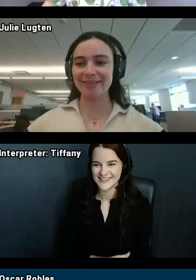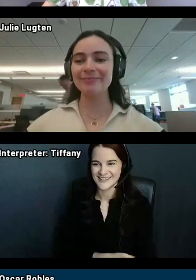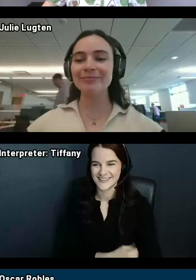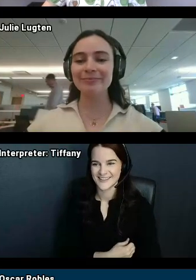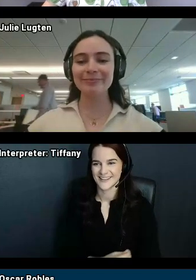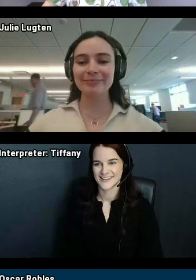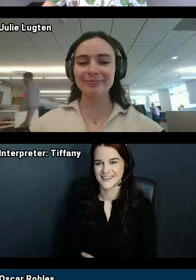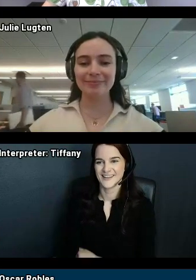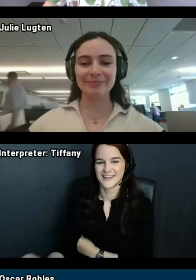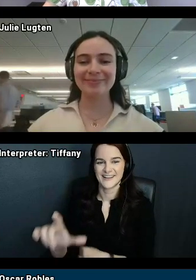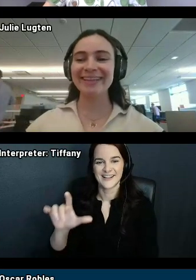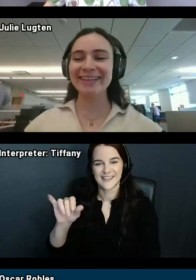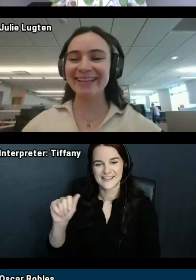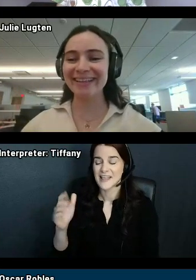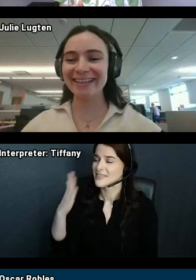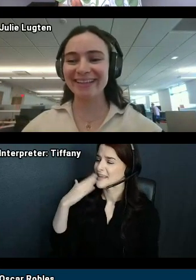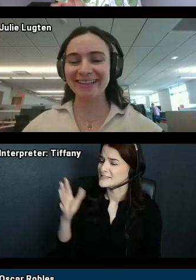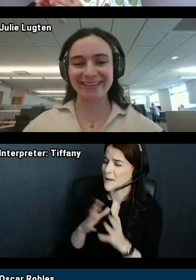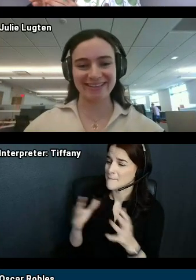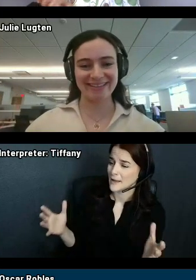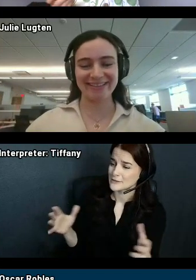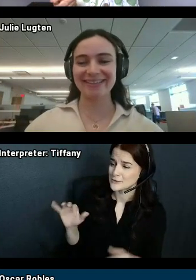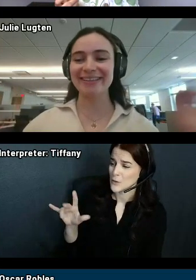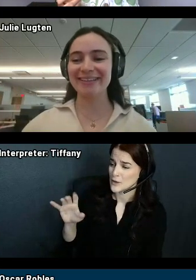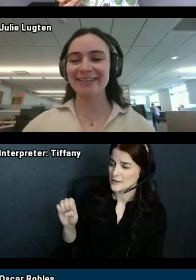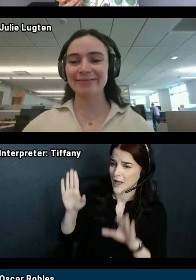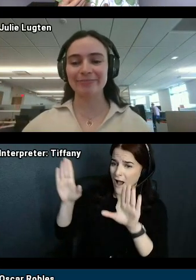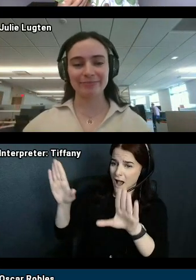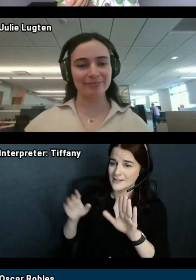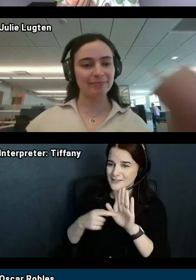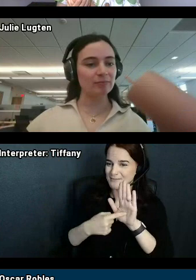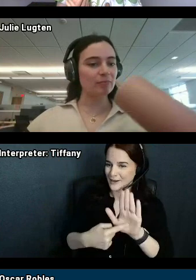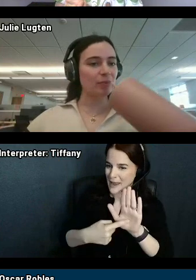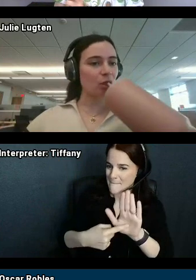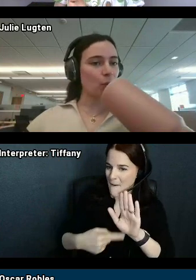All right. Thanks so much, Julie, for that awesome demo.